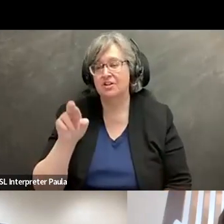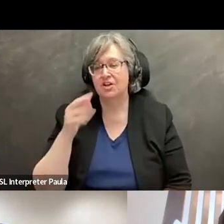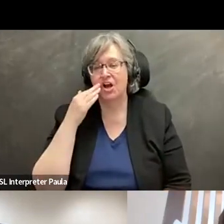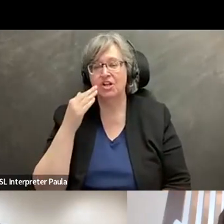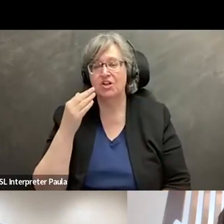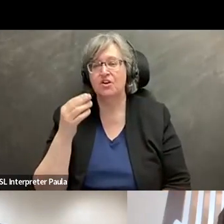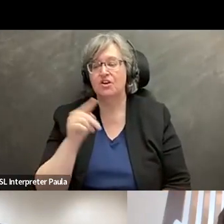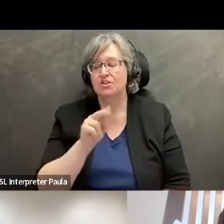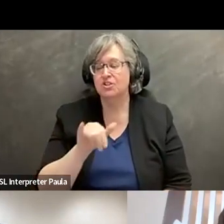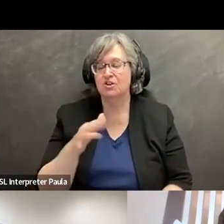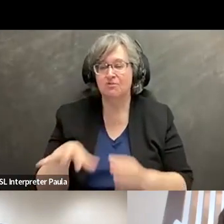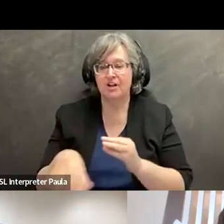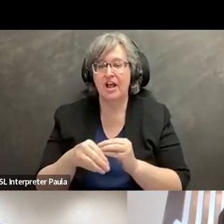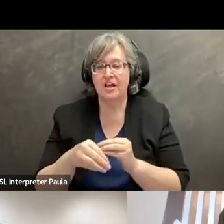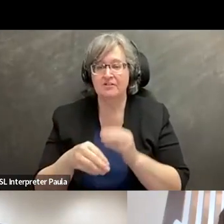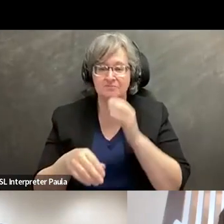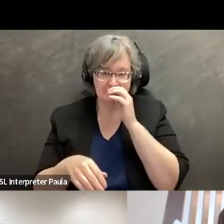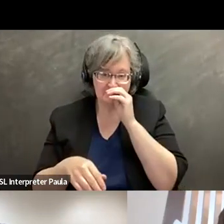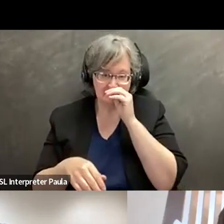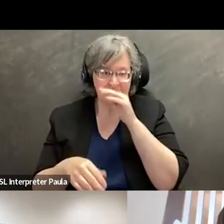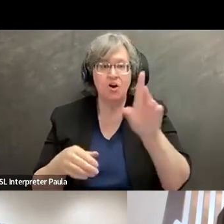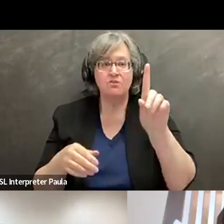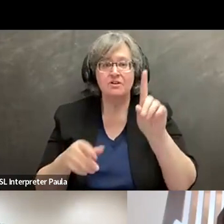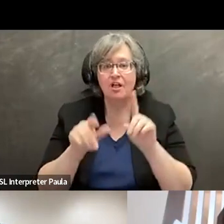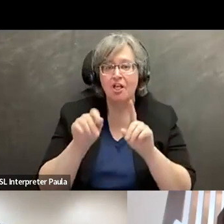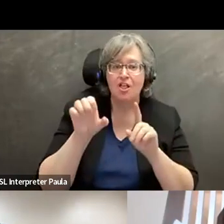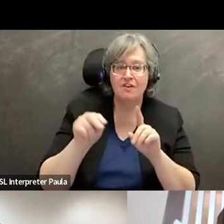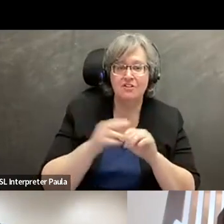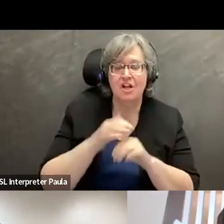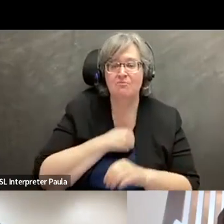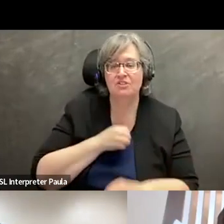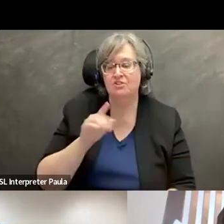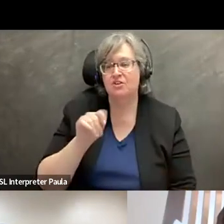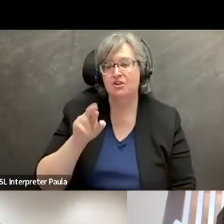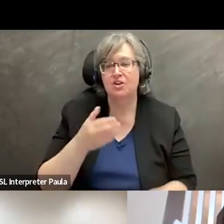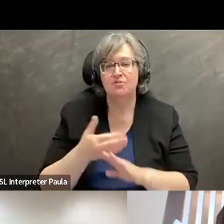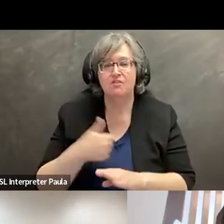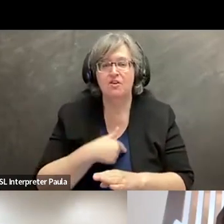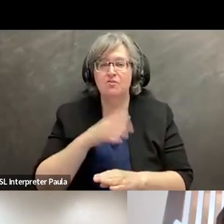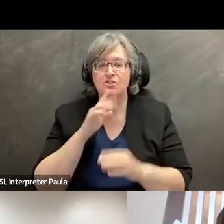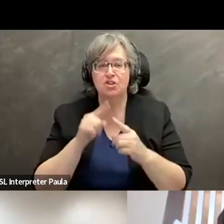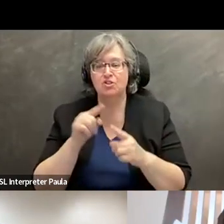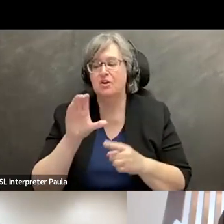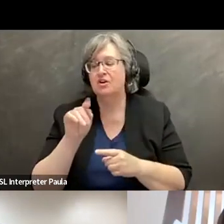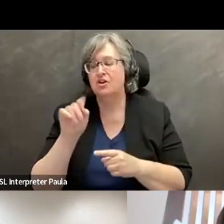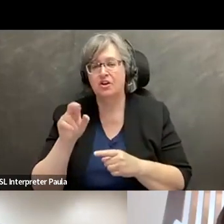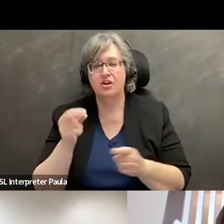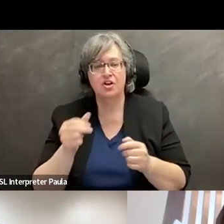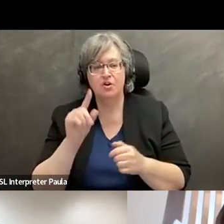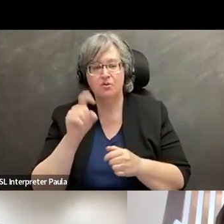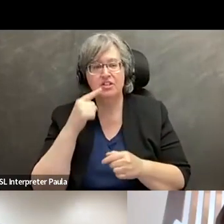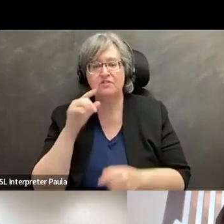had some things to add to this as well. Before we talk, Carter, I'm sorry, before we toss it to Carter, I just have a quick question for you,